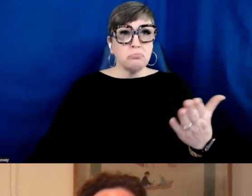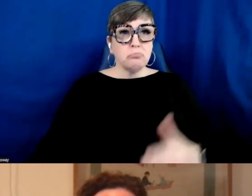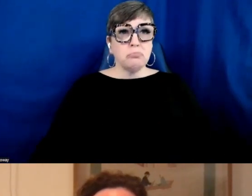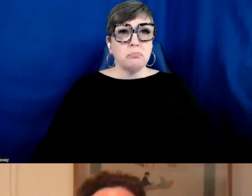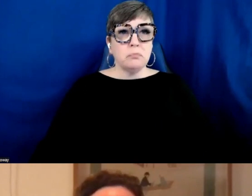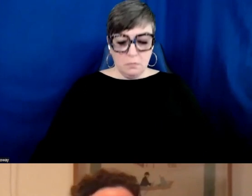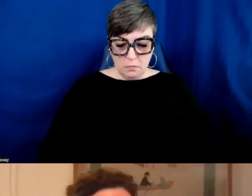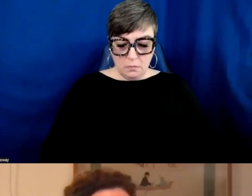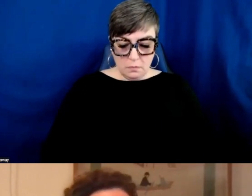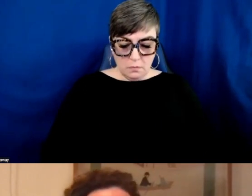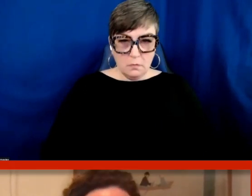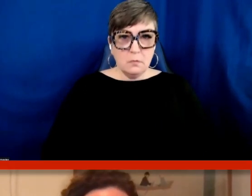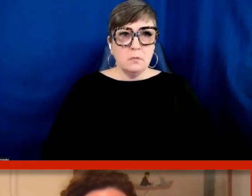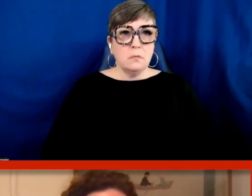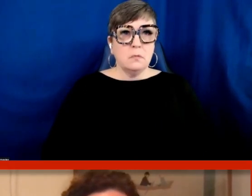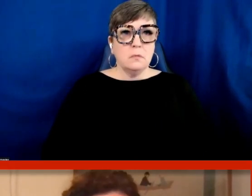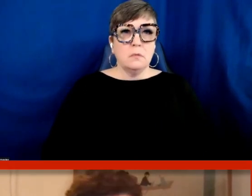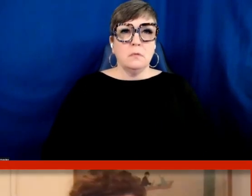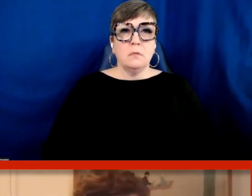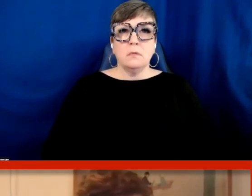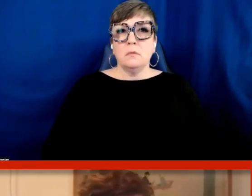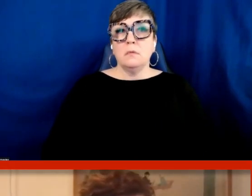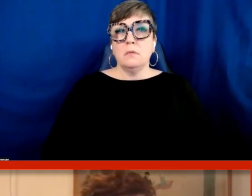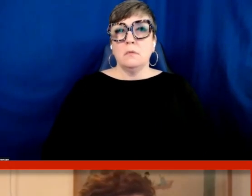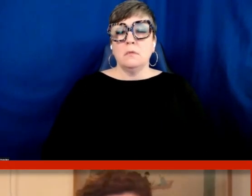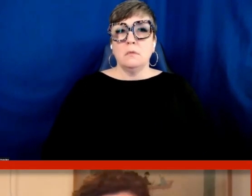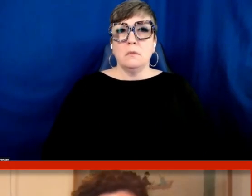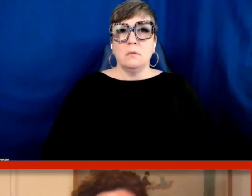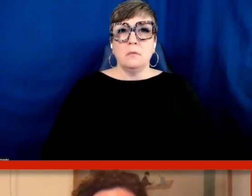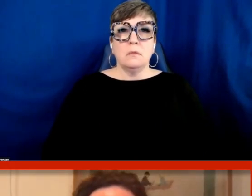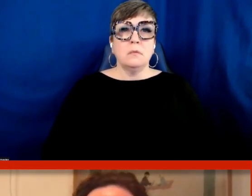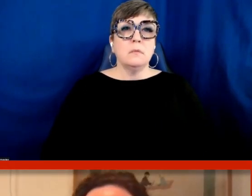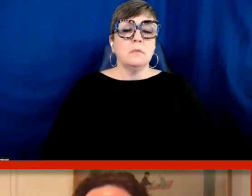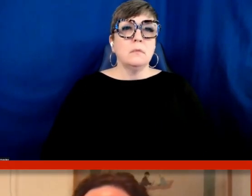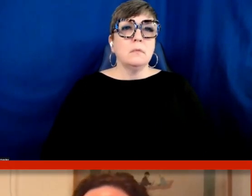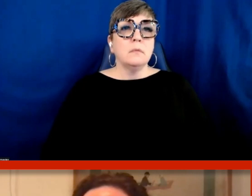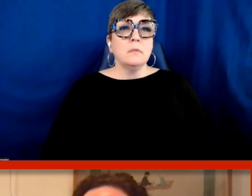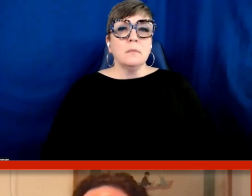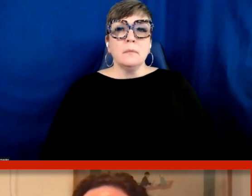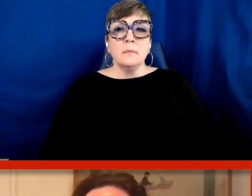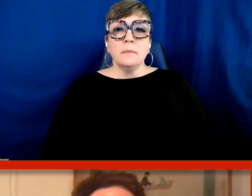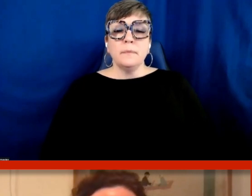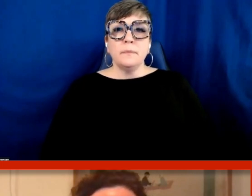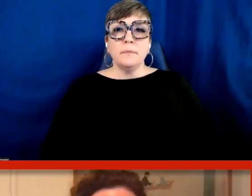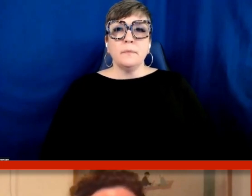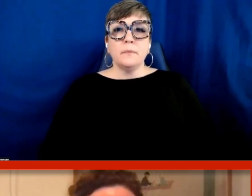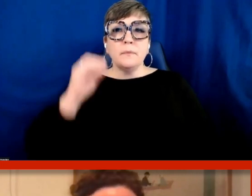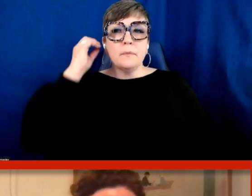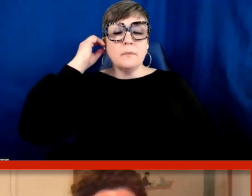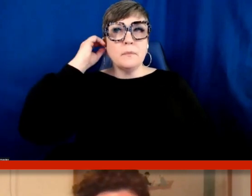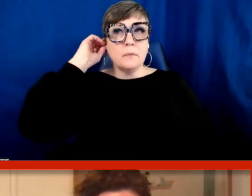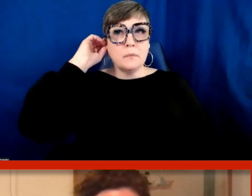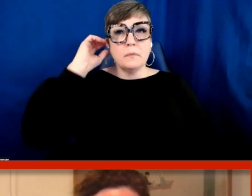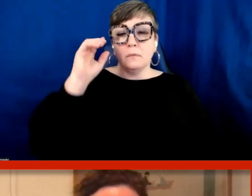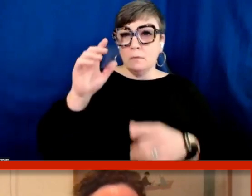I mean, I think with the Edison case, the hiding, it's more, it's more a case of either